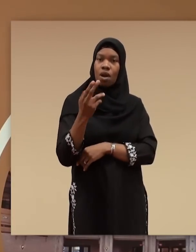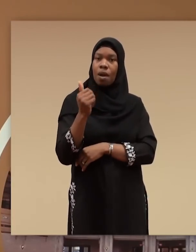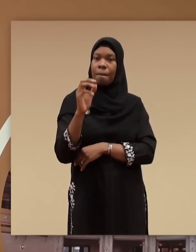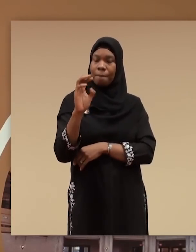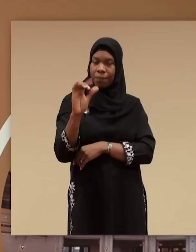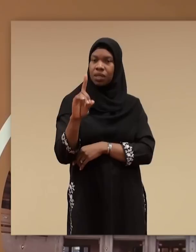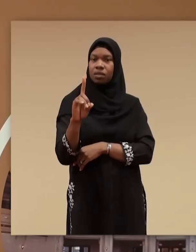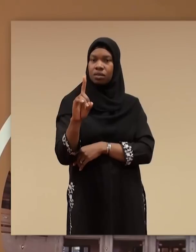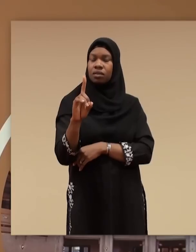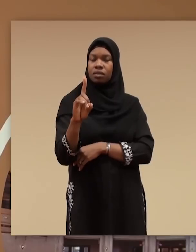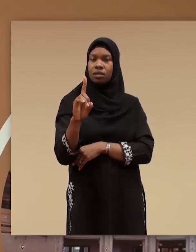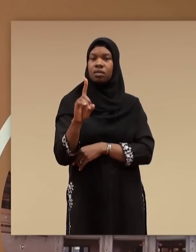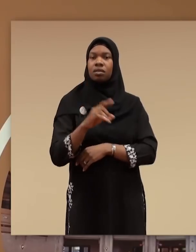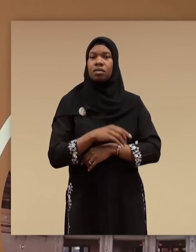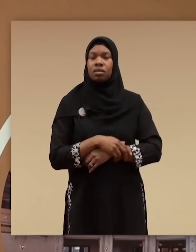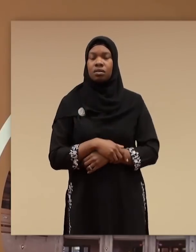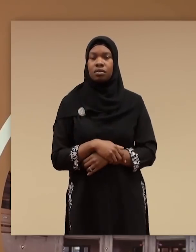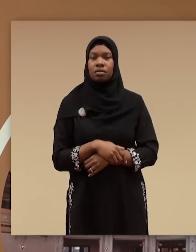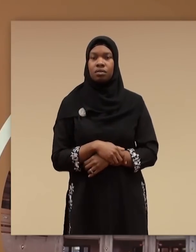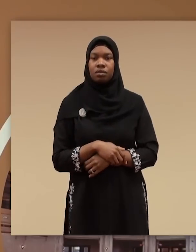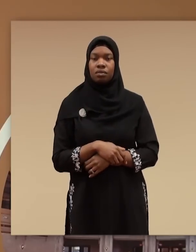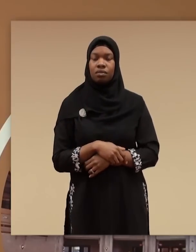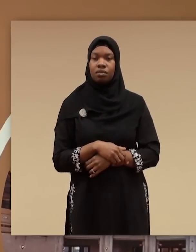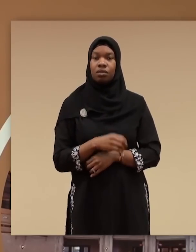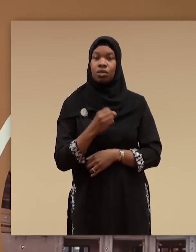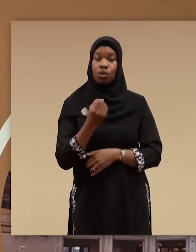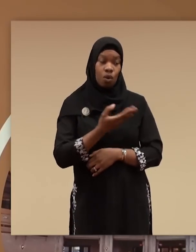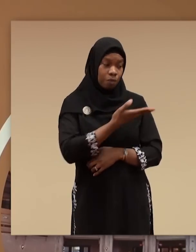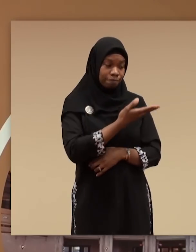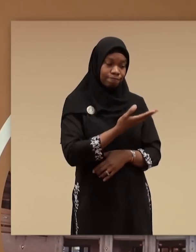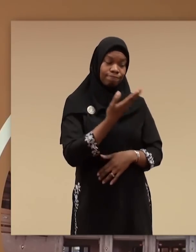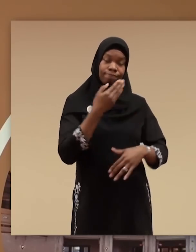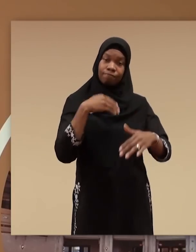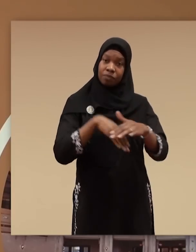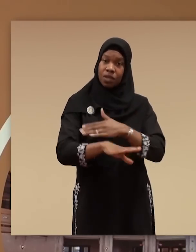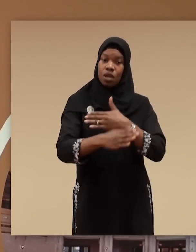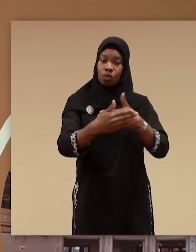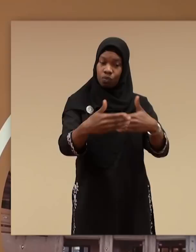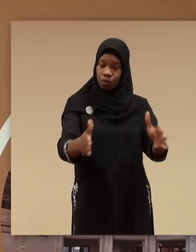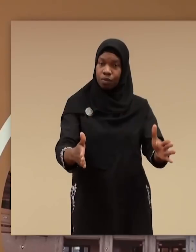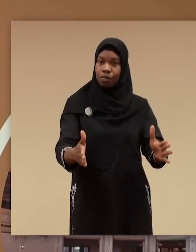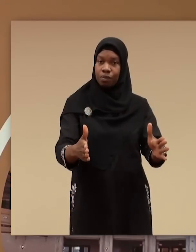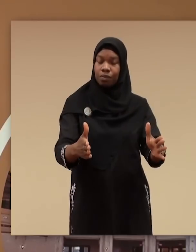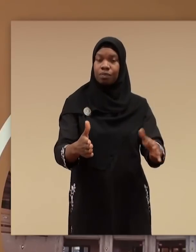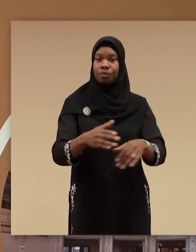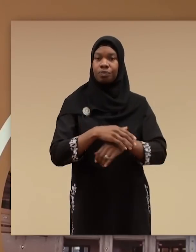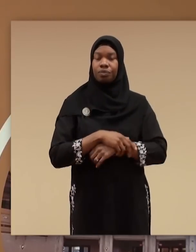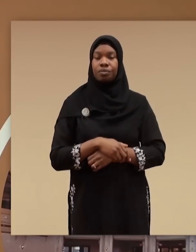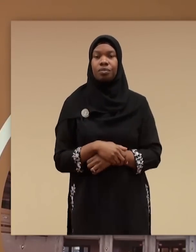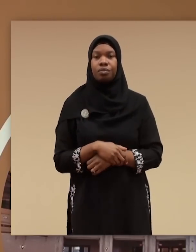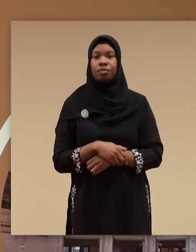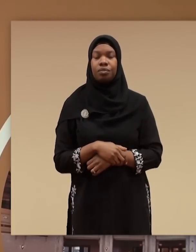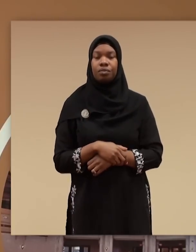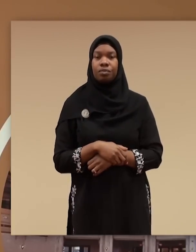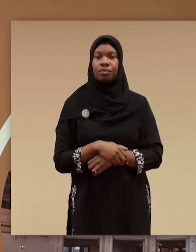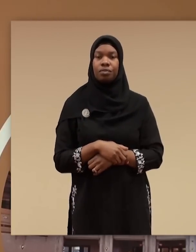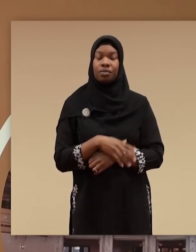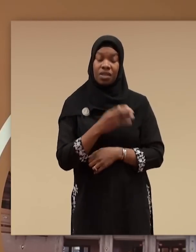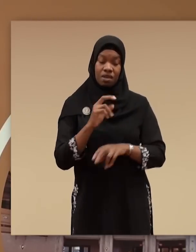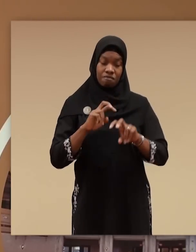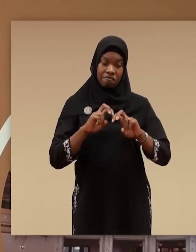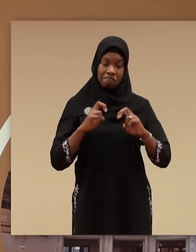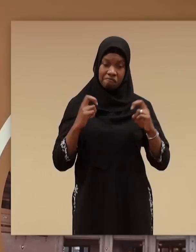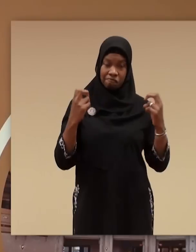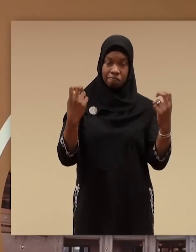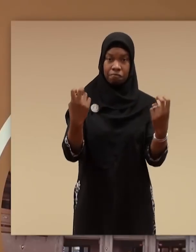to the room, Abu Jahl, he had set up the situation to intimidate Muhammad sallallahu alaihi